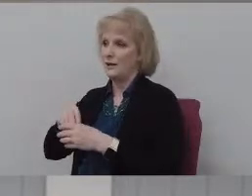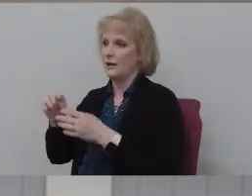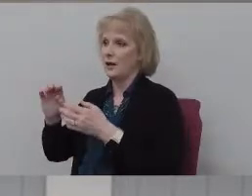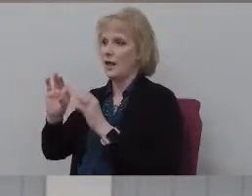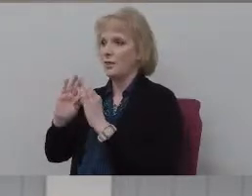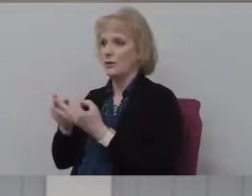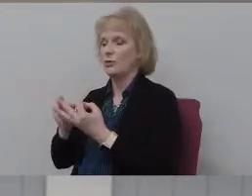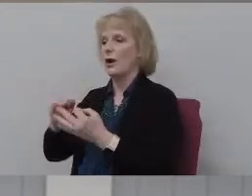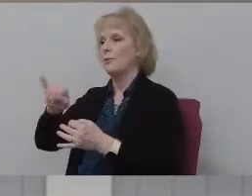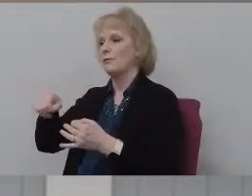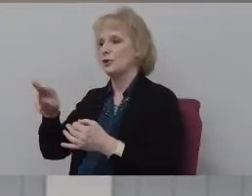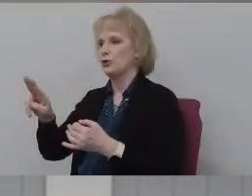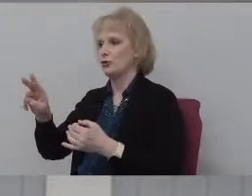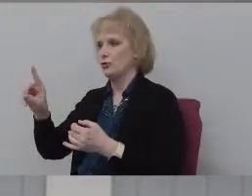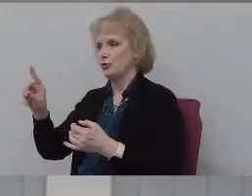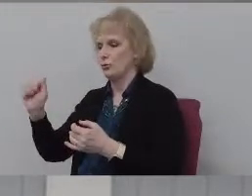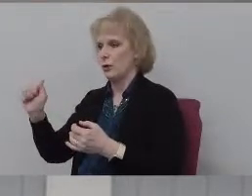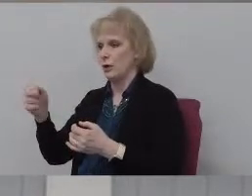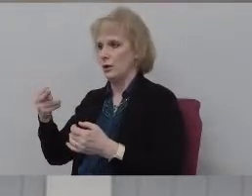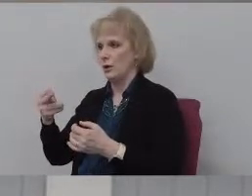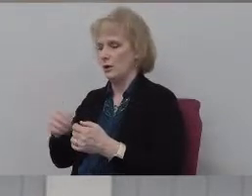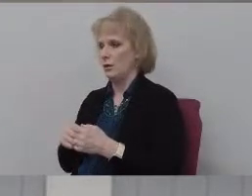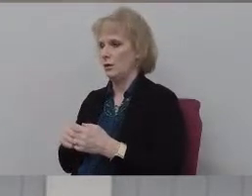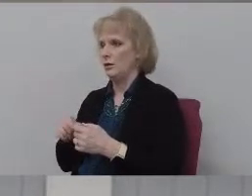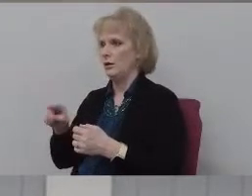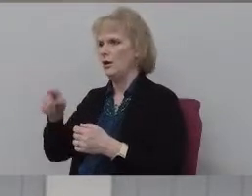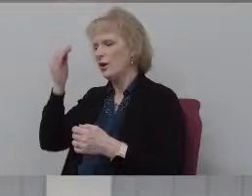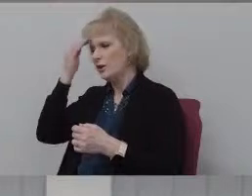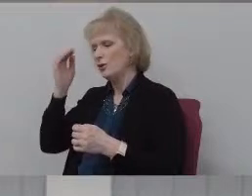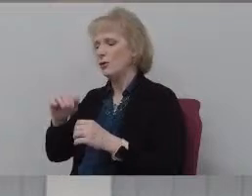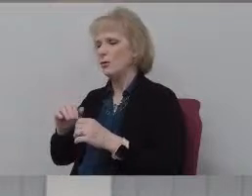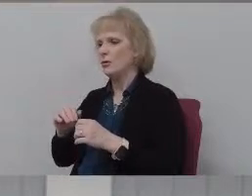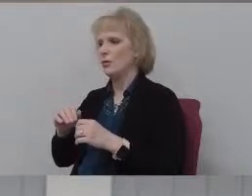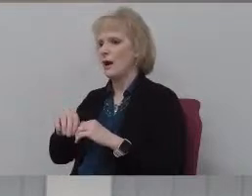So you know how sometimes a name,